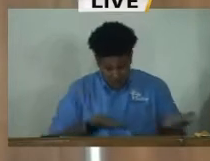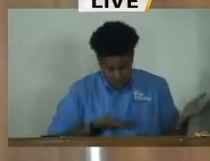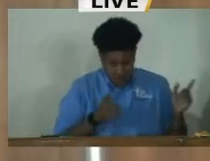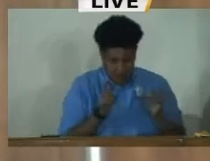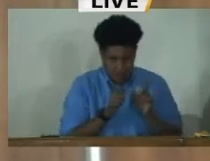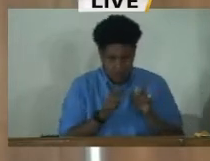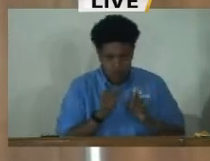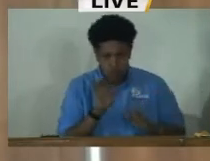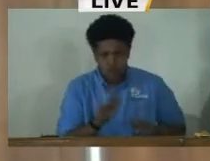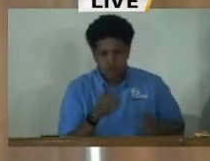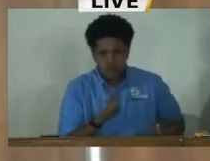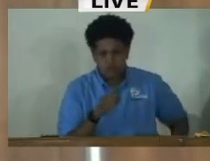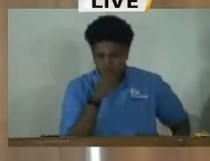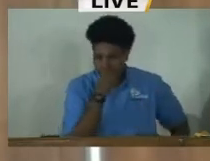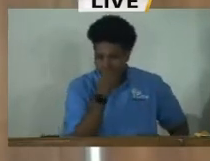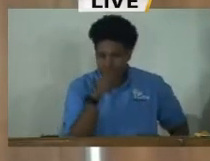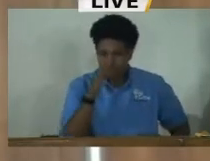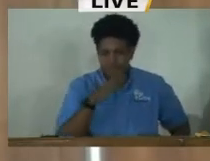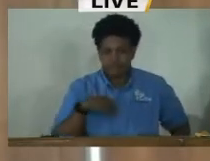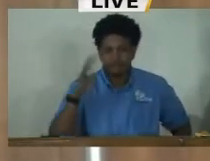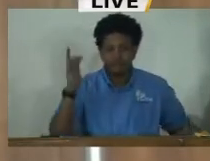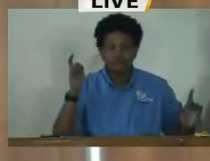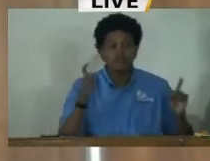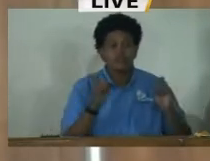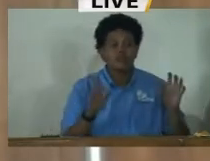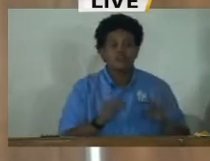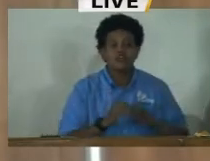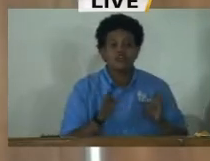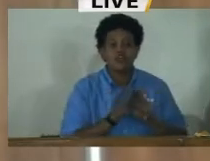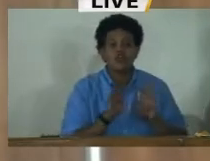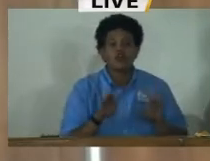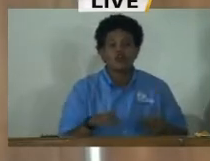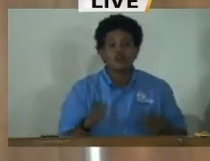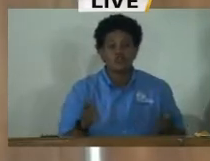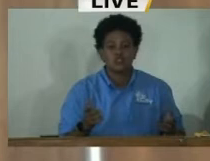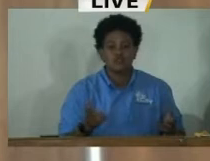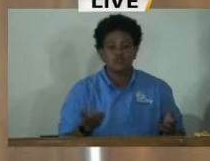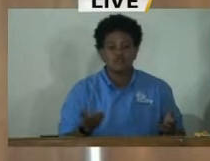permits. Madam Speaker, in conclusion,